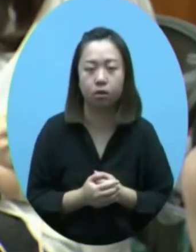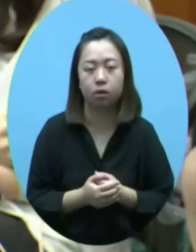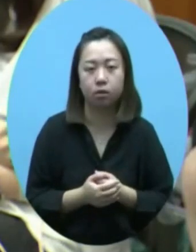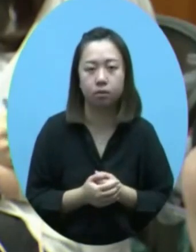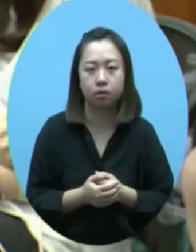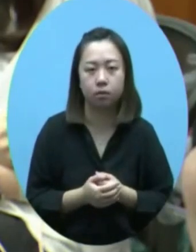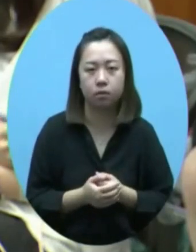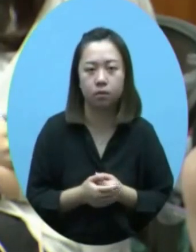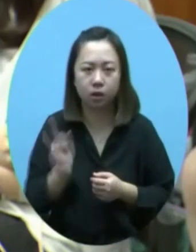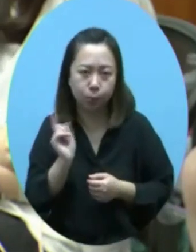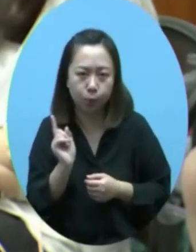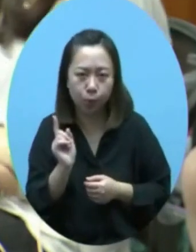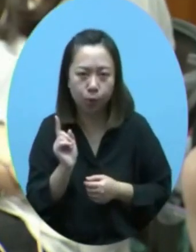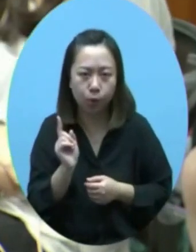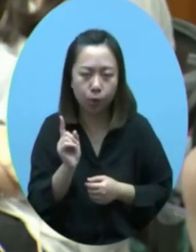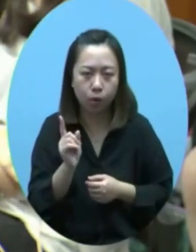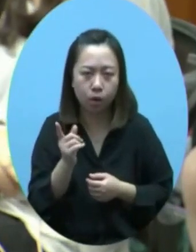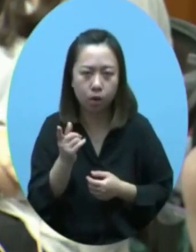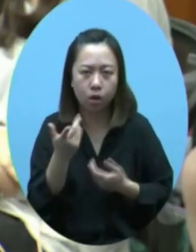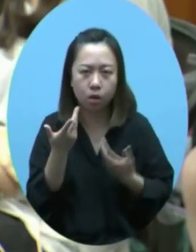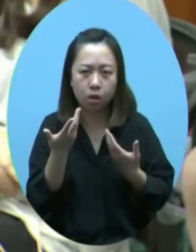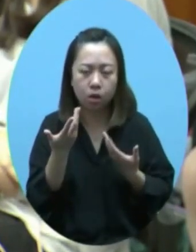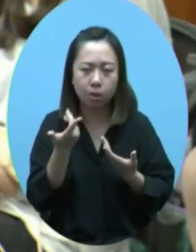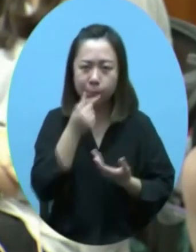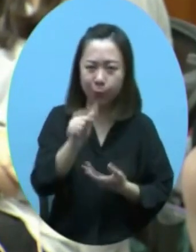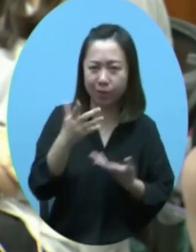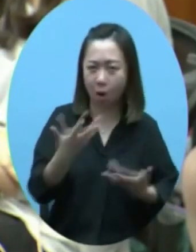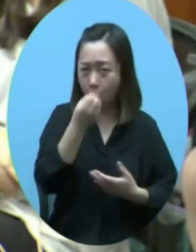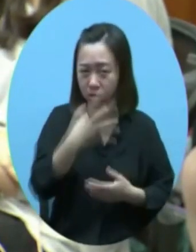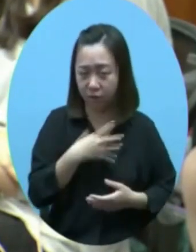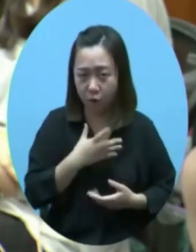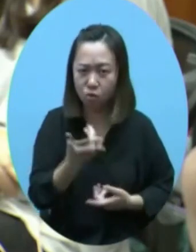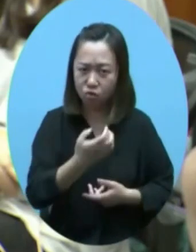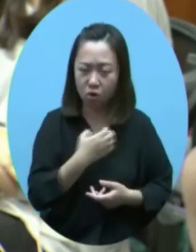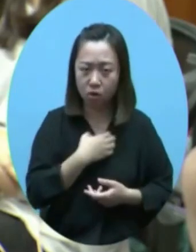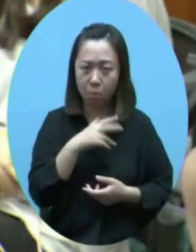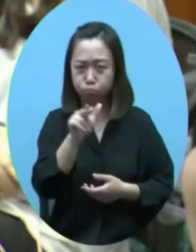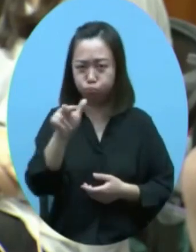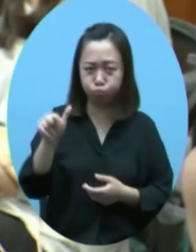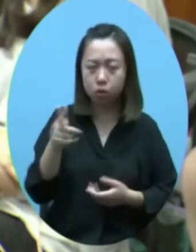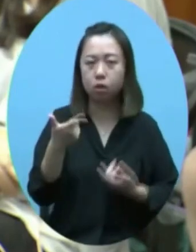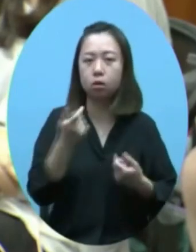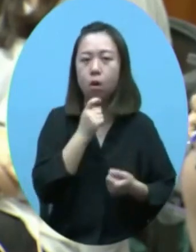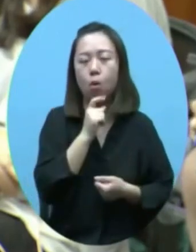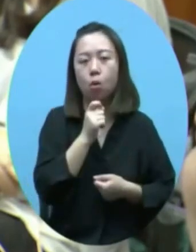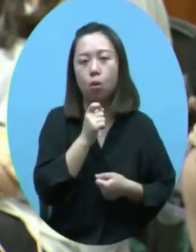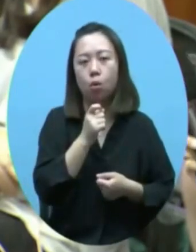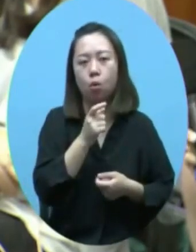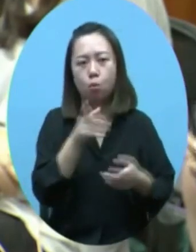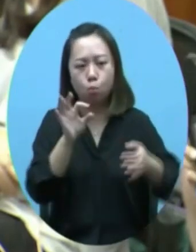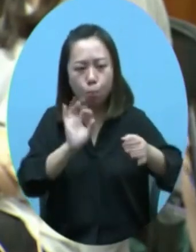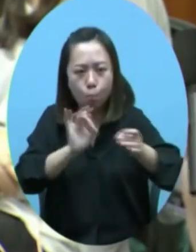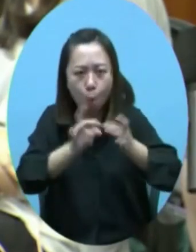you describe the situation right now in Hong Kong, seeing as there's a lot of cases which seem to be unrelated?